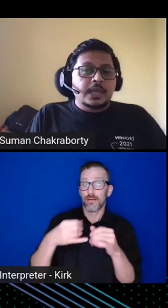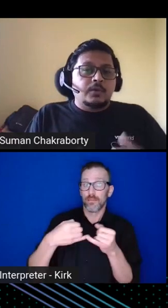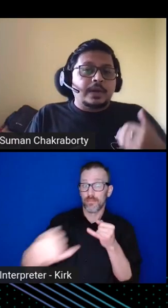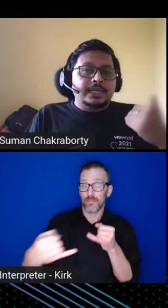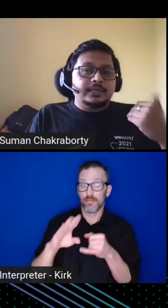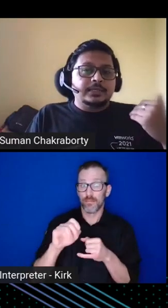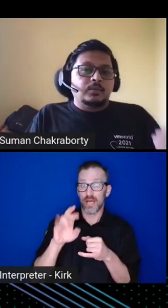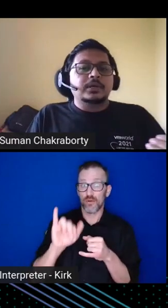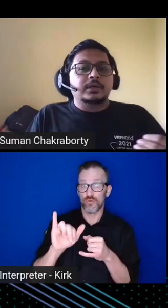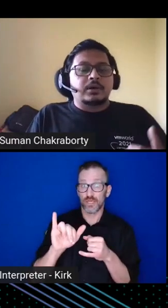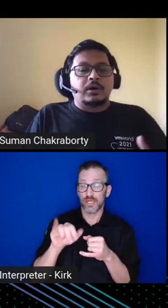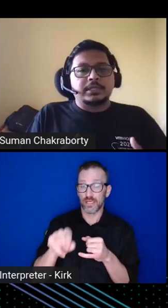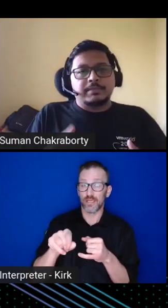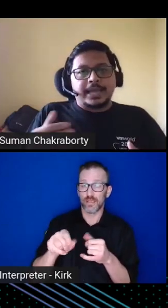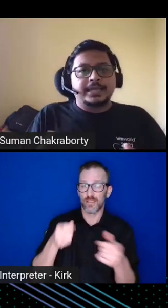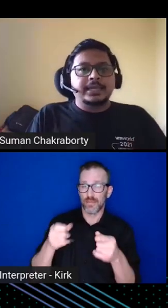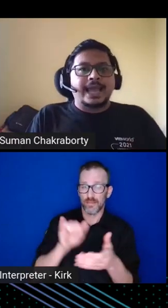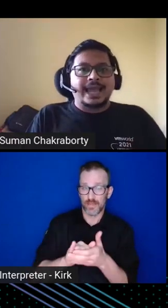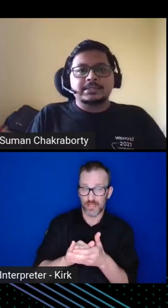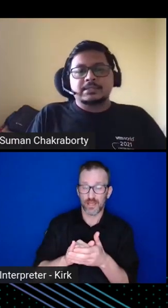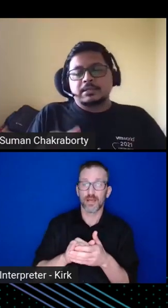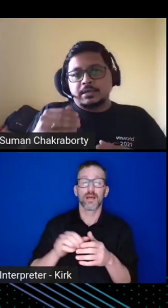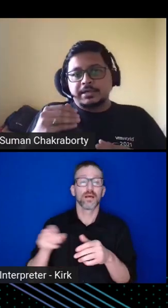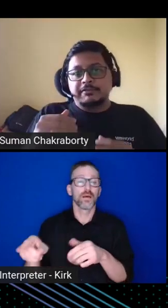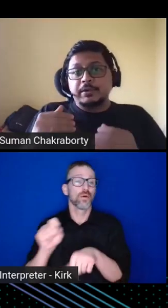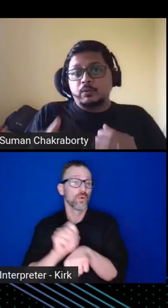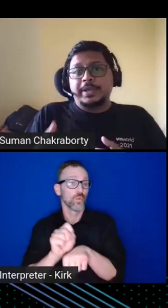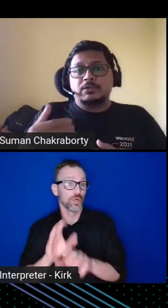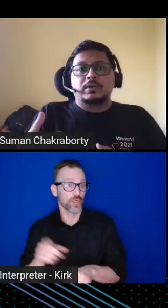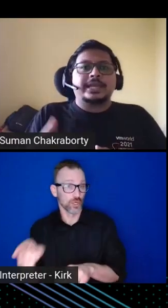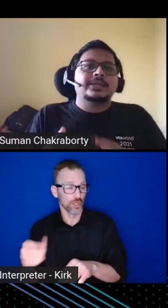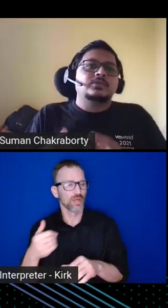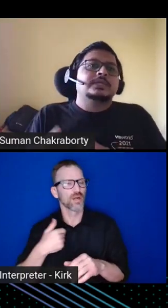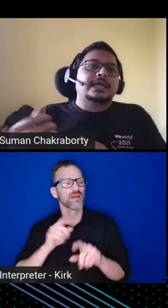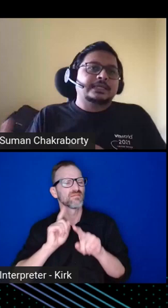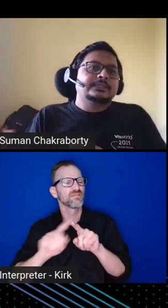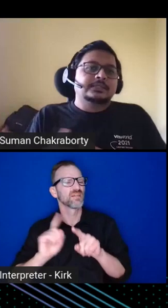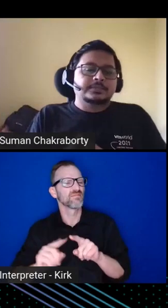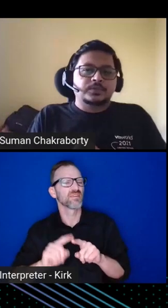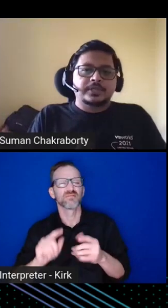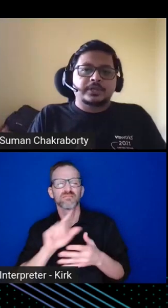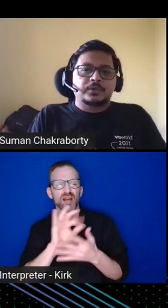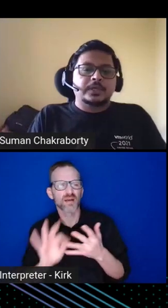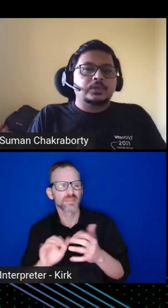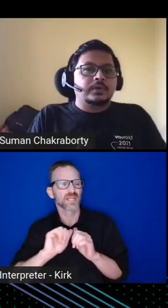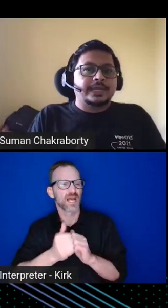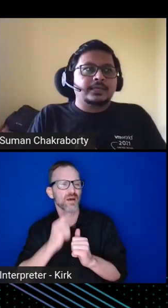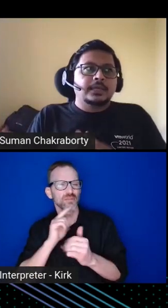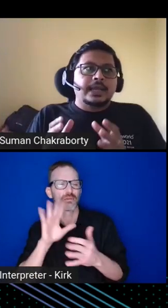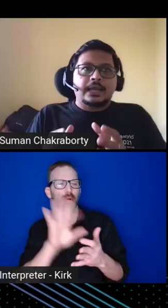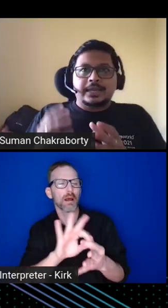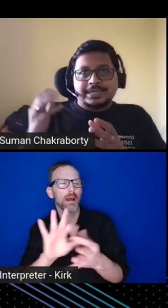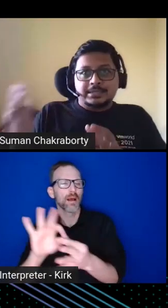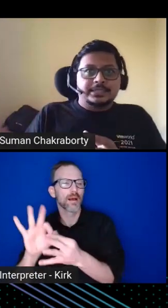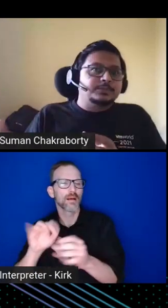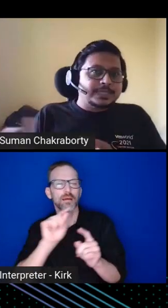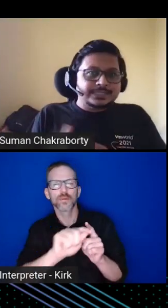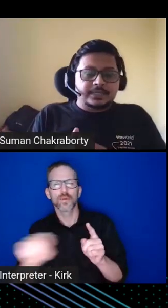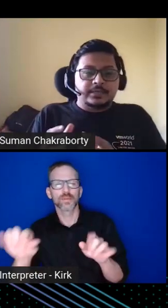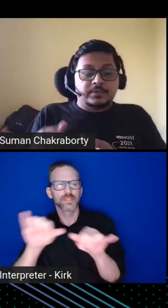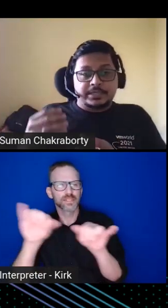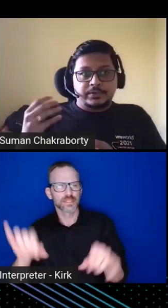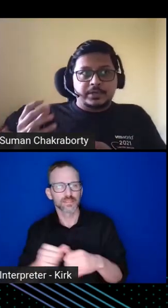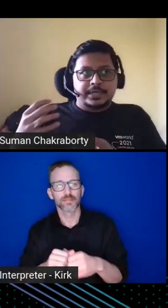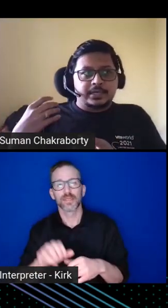worker, while the worker on the back end has a different way to connect to the target systems, whether you want to connect an SSH